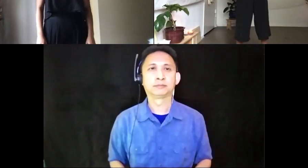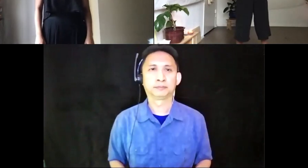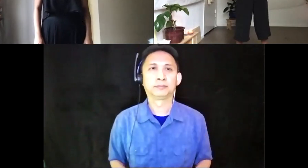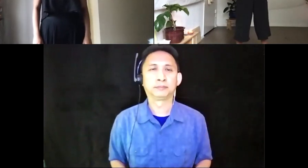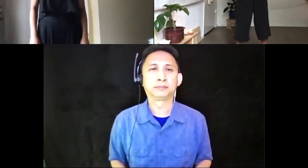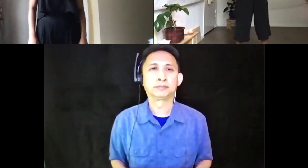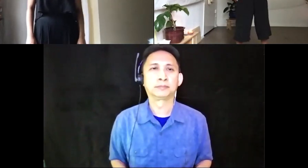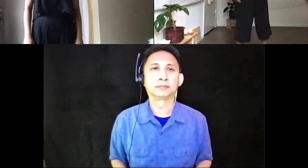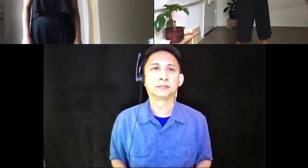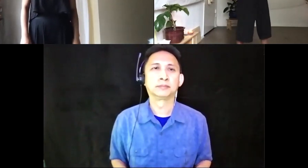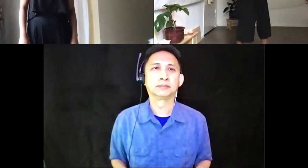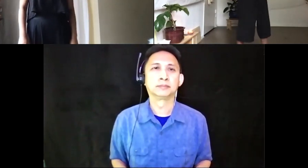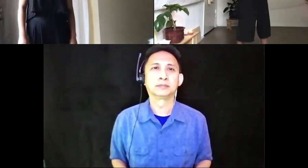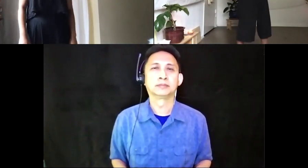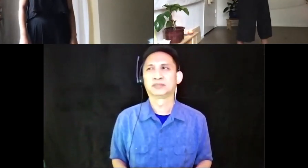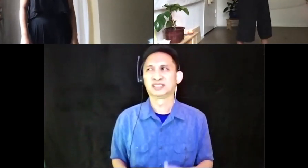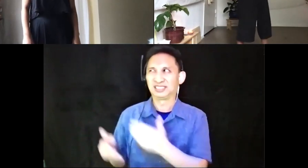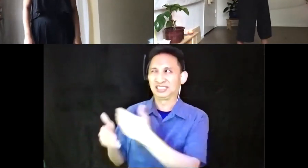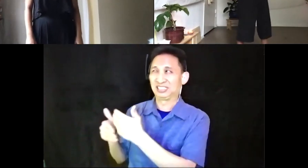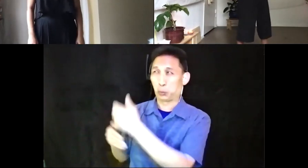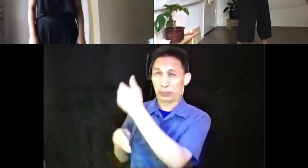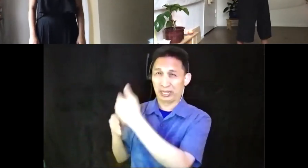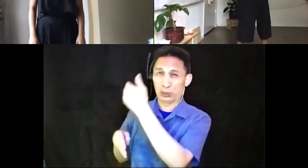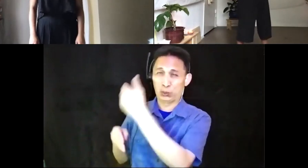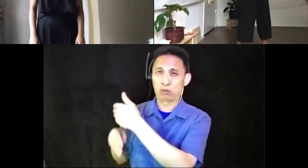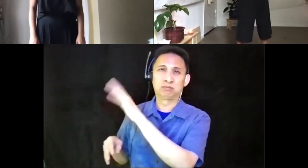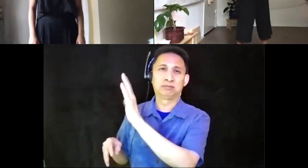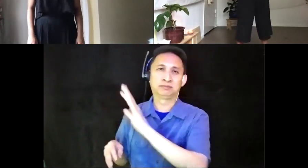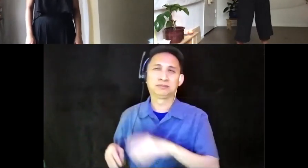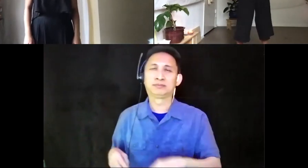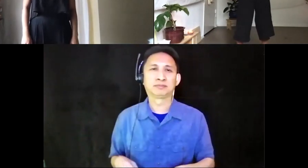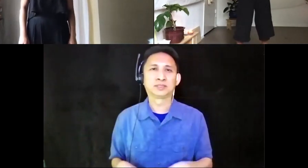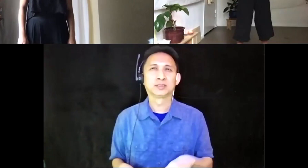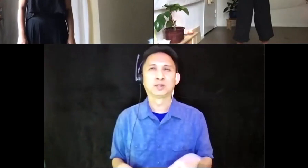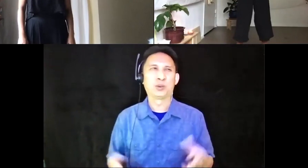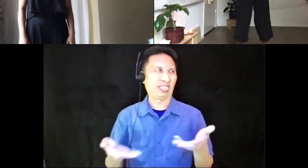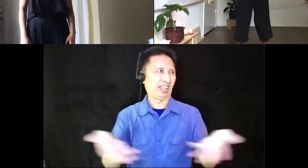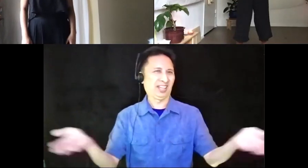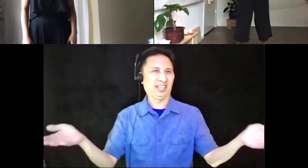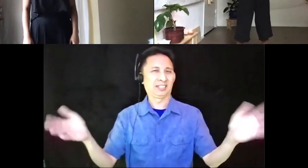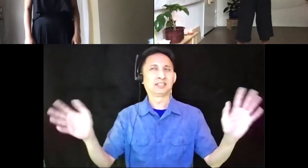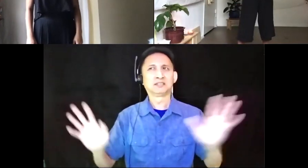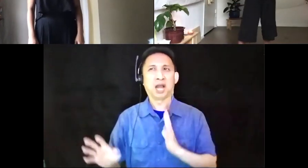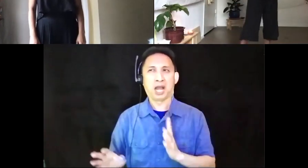open window or toward an inanimate object, but not someone else.